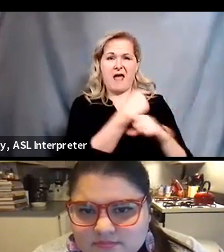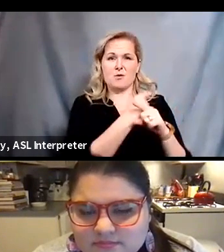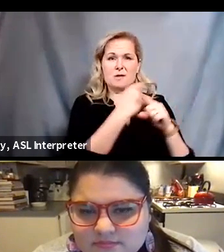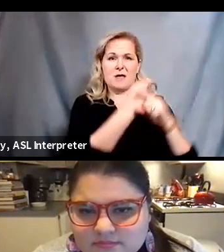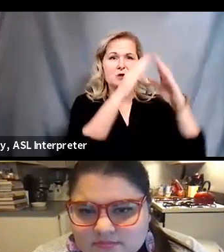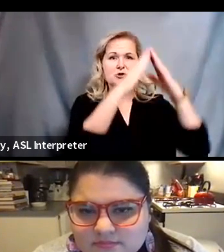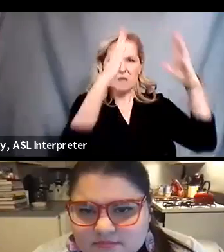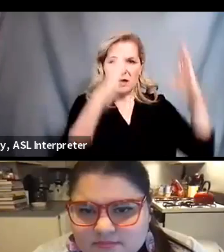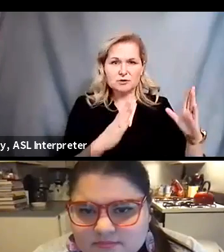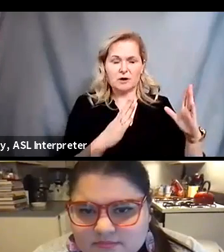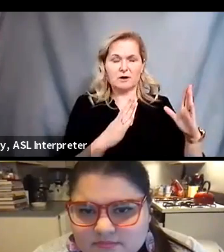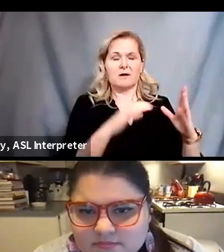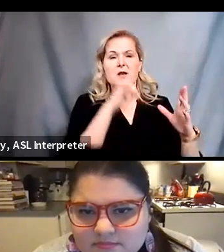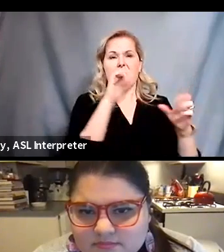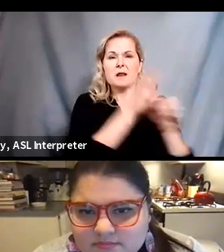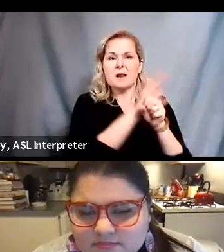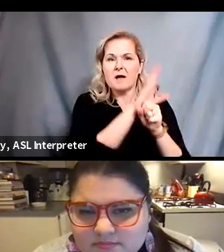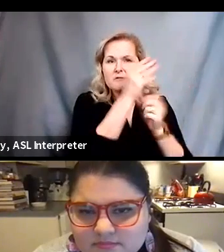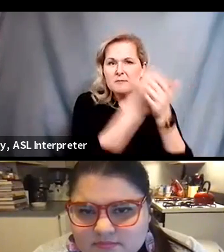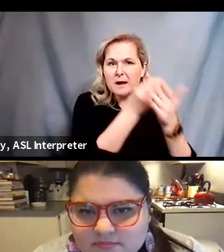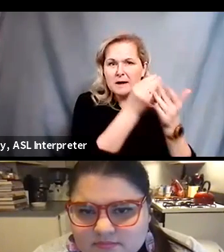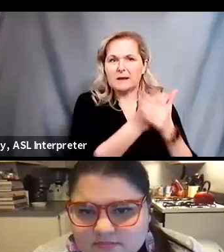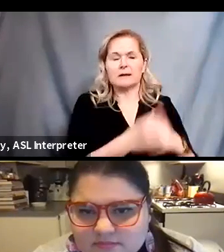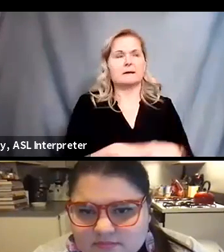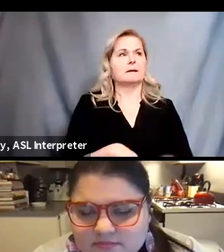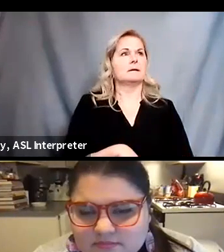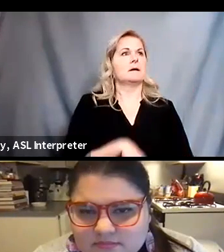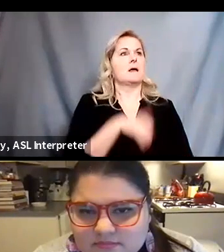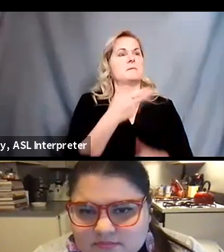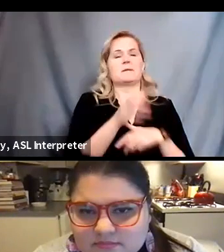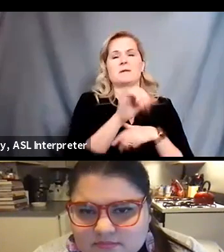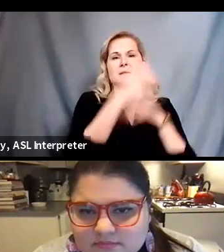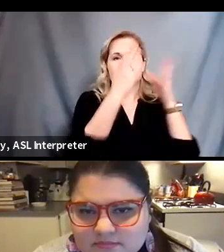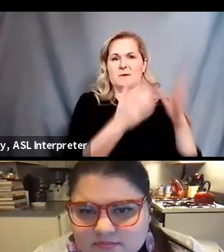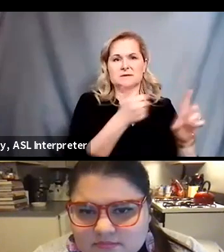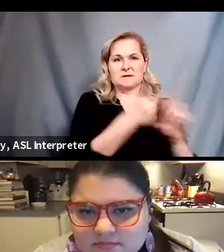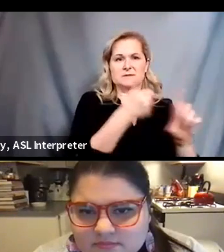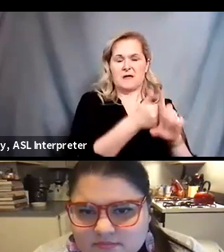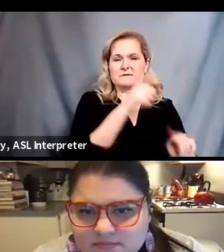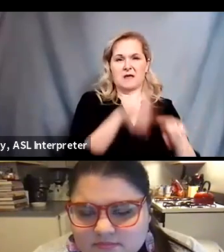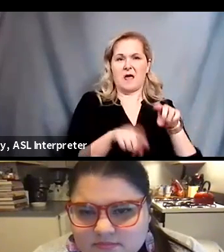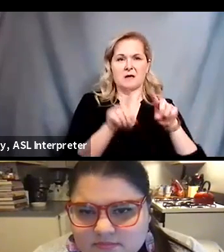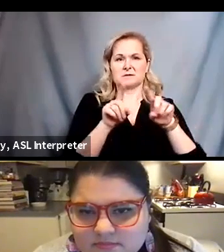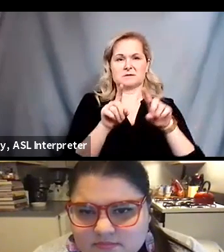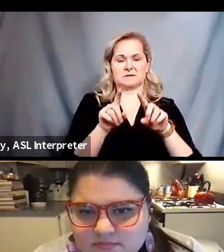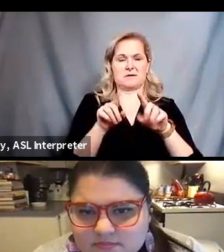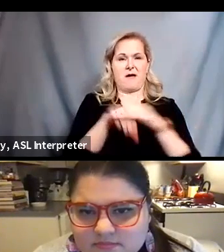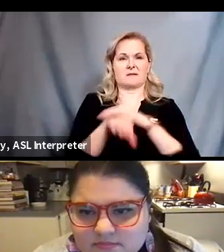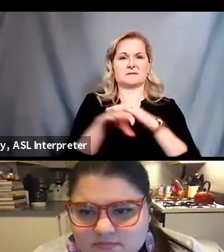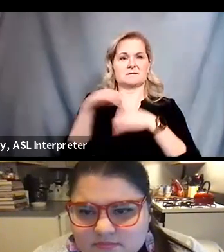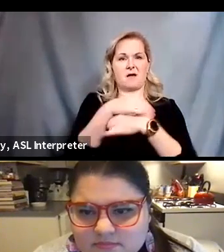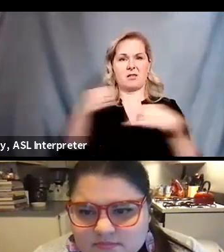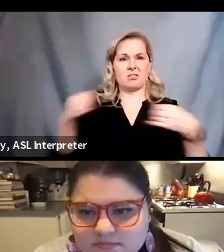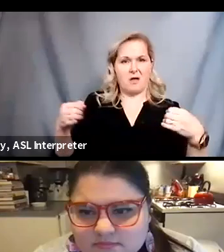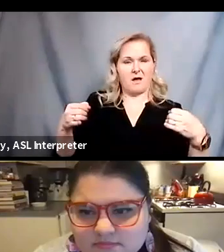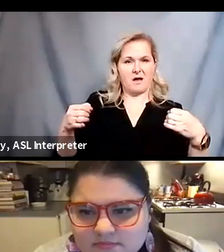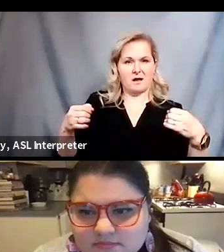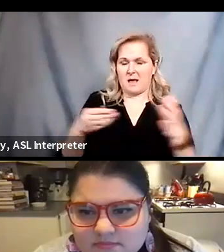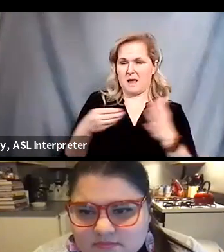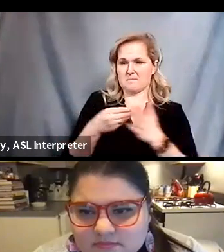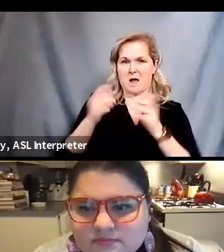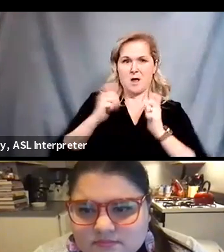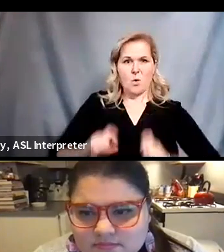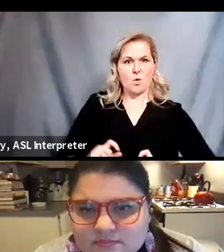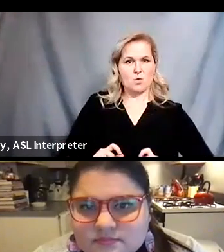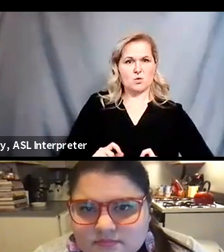inadequate funds, the one who's not going to be able to go online and get a coat off the internet